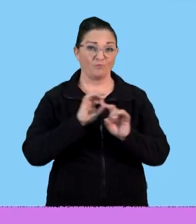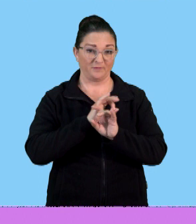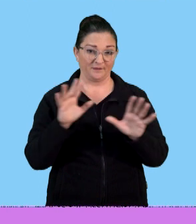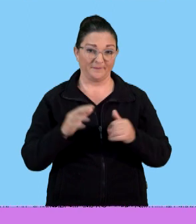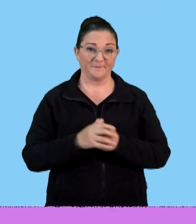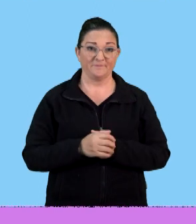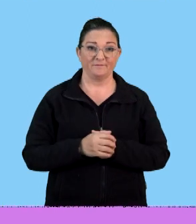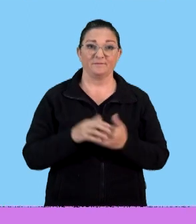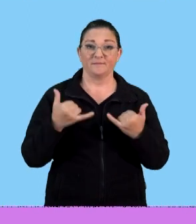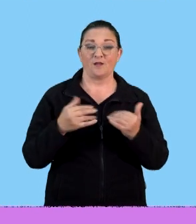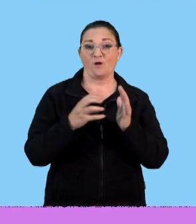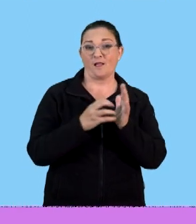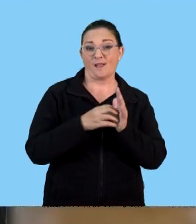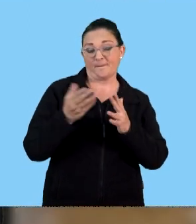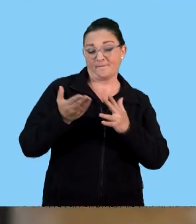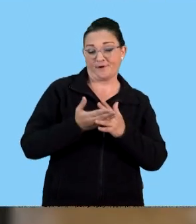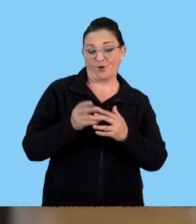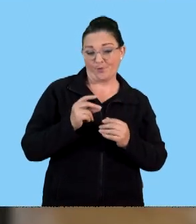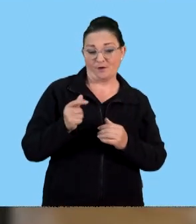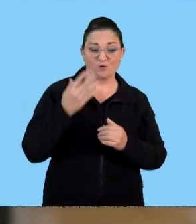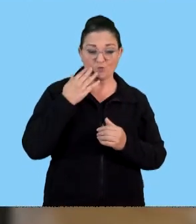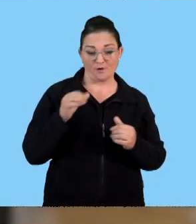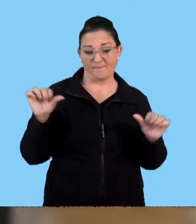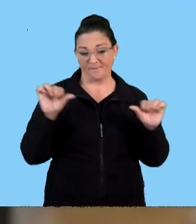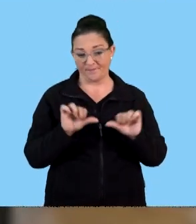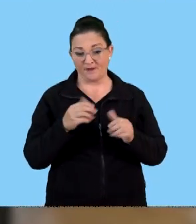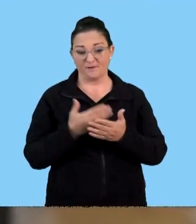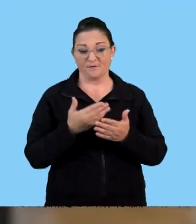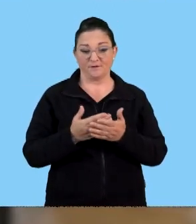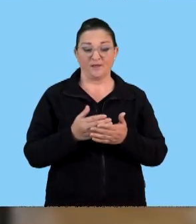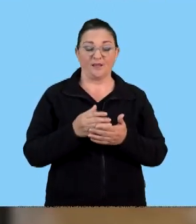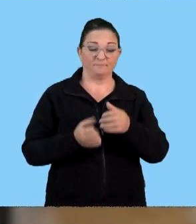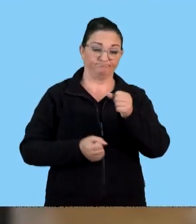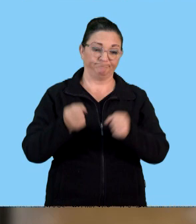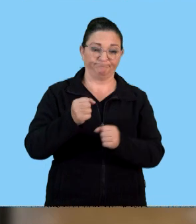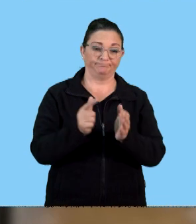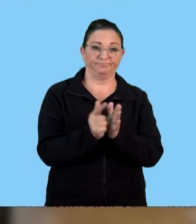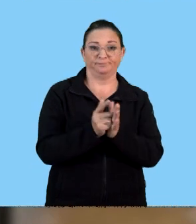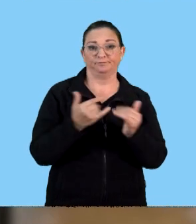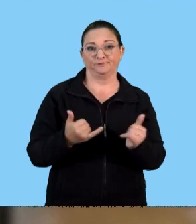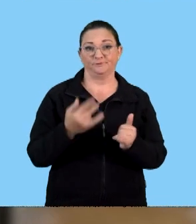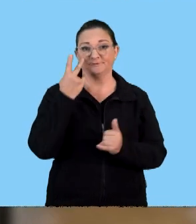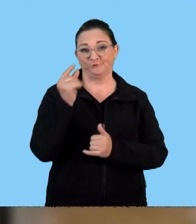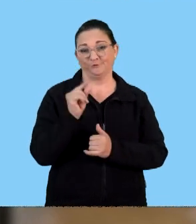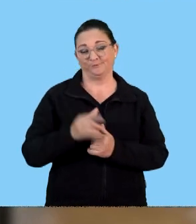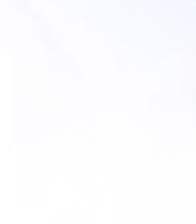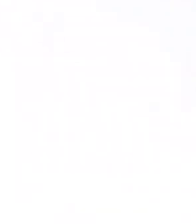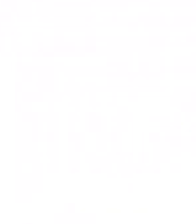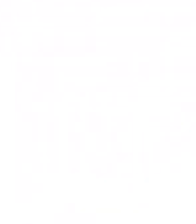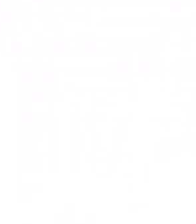677.5. Guys, I hope that's clear to all of you. Let us take a quick advert break. After our break, we wrap up today's lesson. See you now.